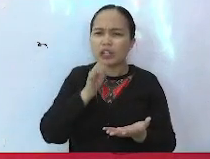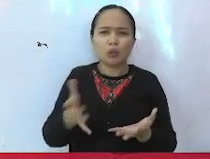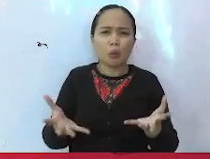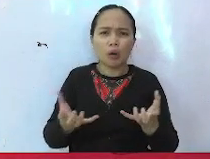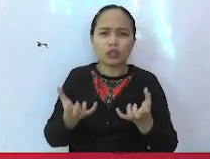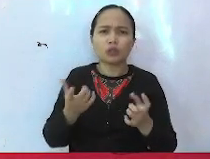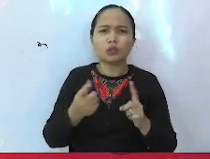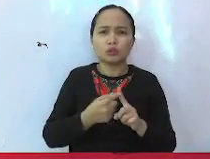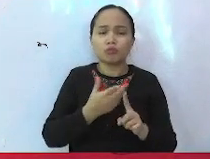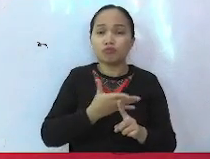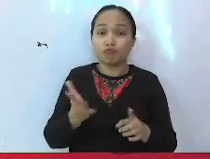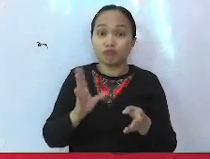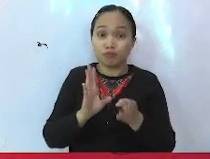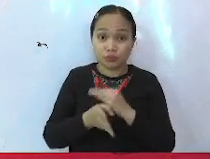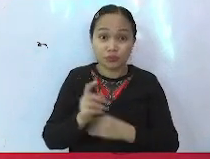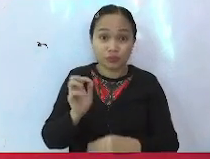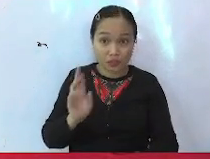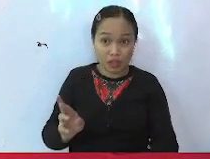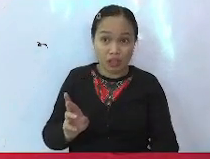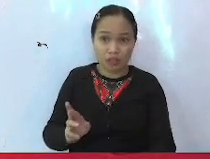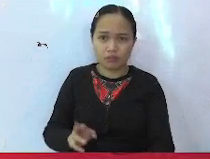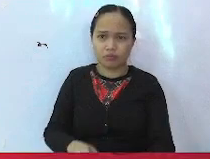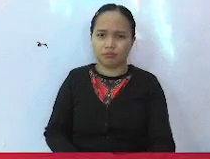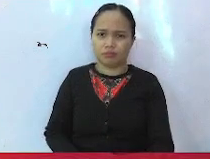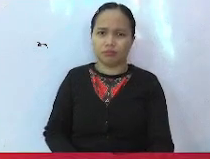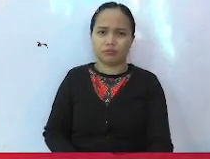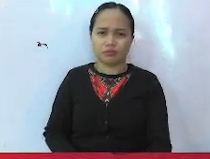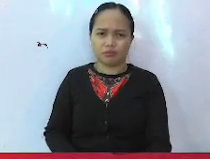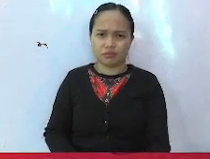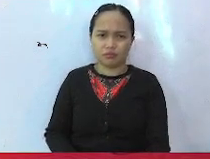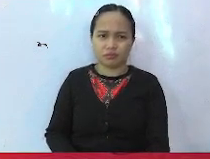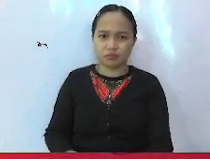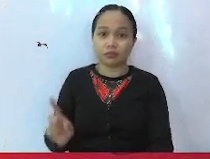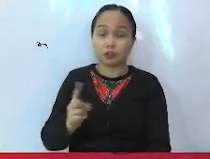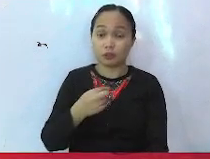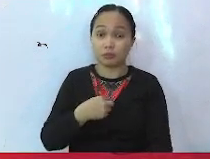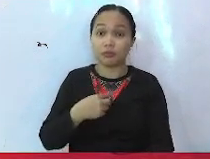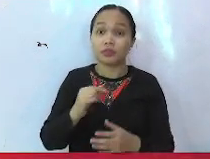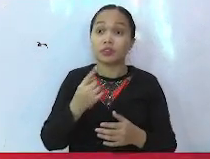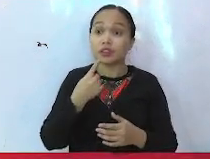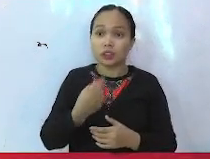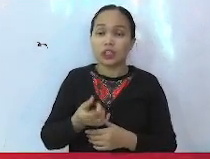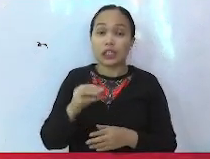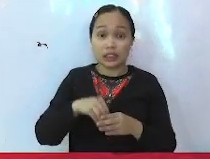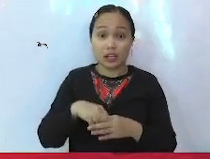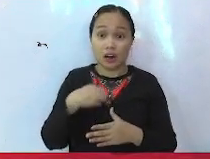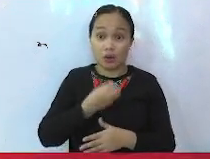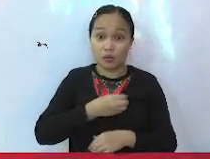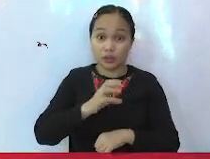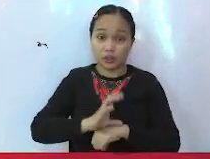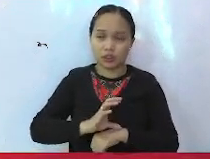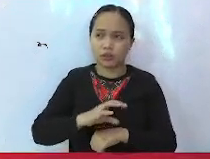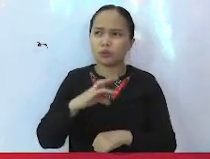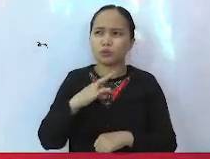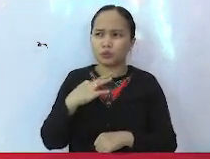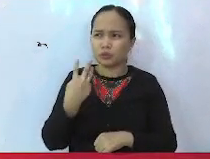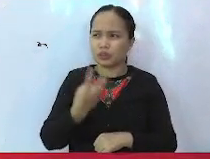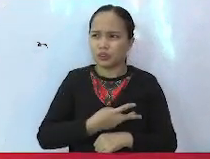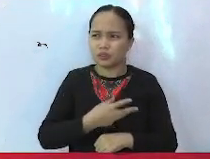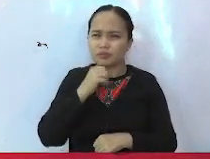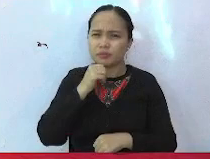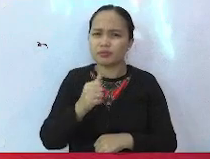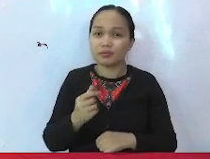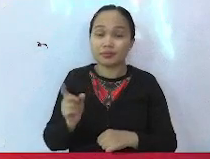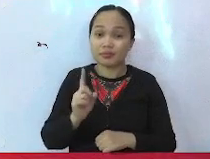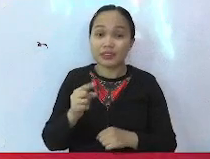there. And God doesn't want you to be there. Like I said, I mean, I've been always in our church. We're not going to. This is a